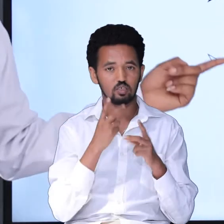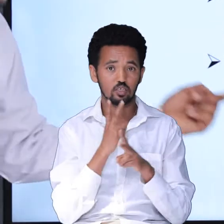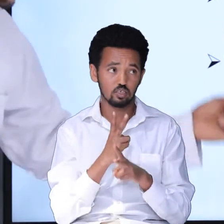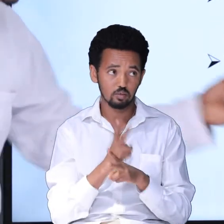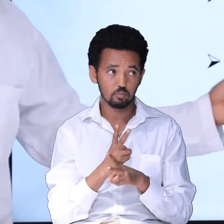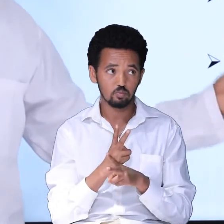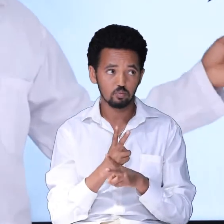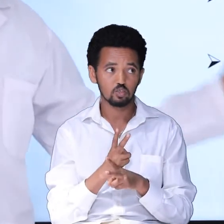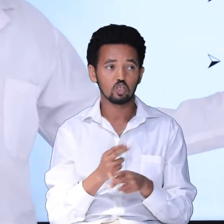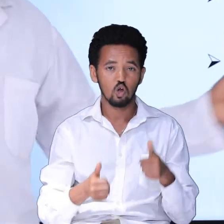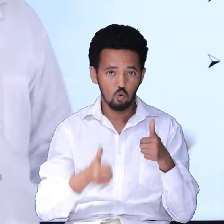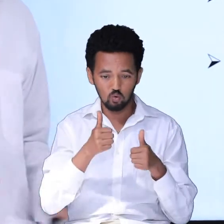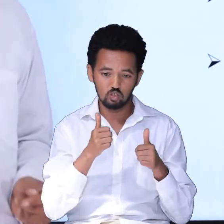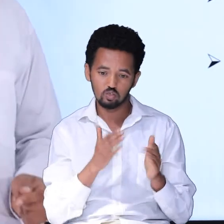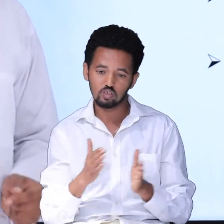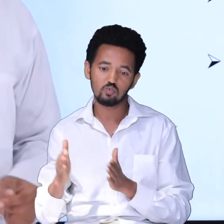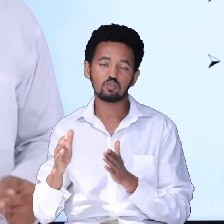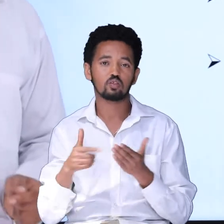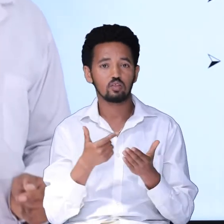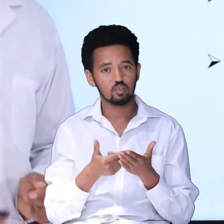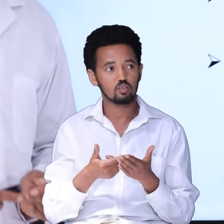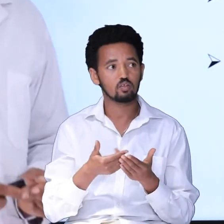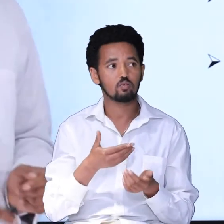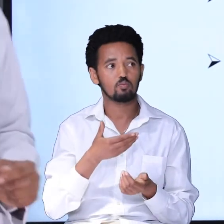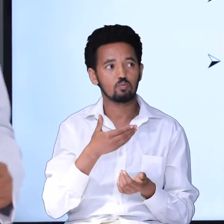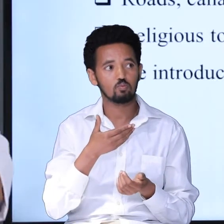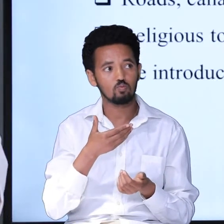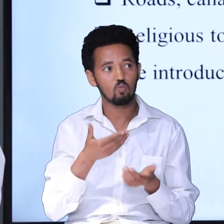of the revolution which were due to the most Frenchmen.